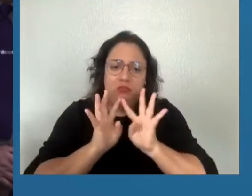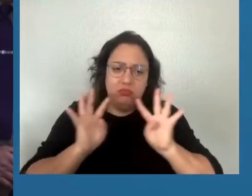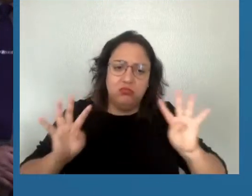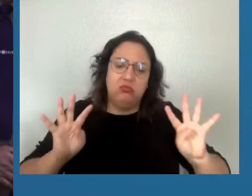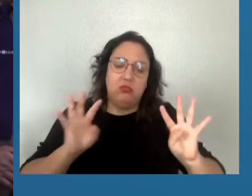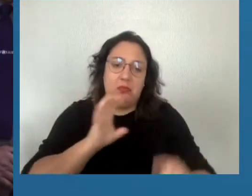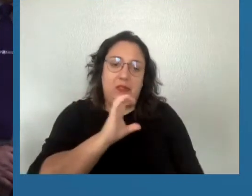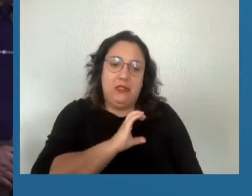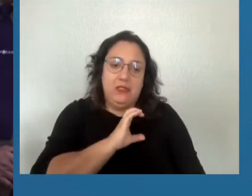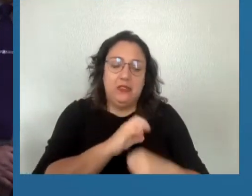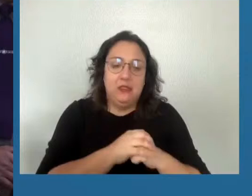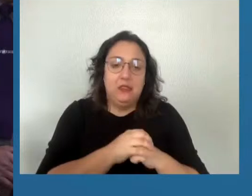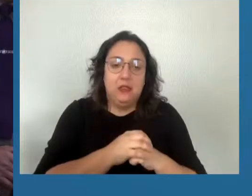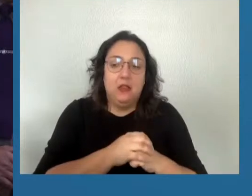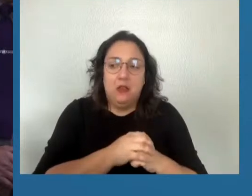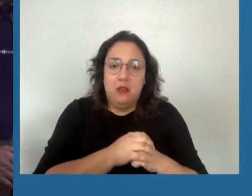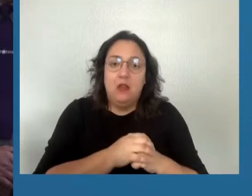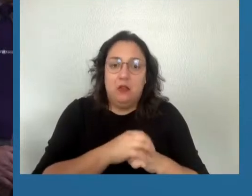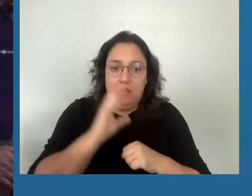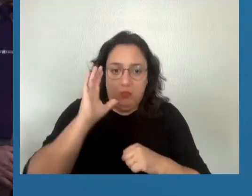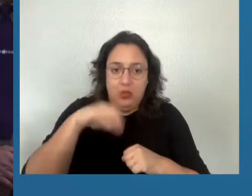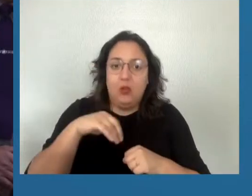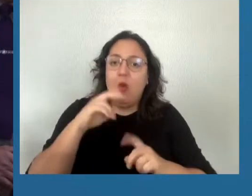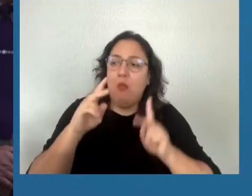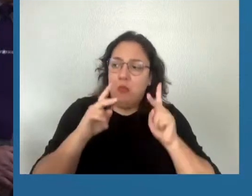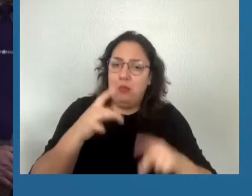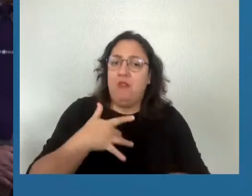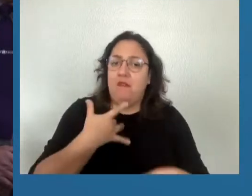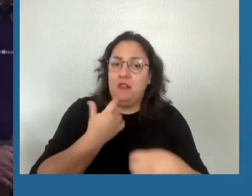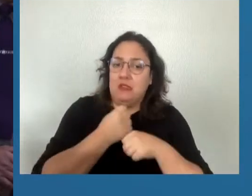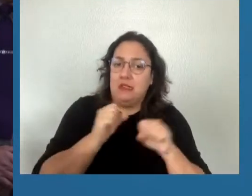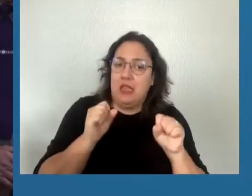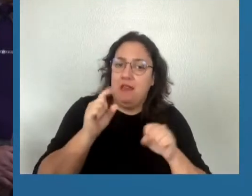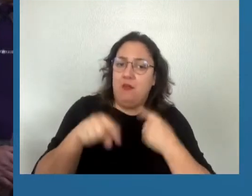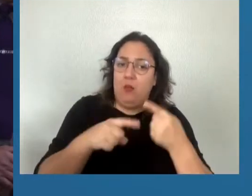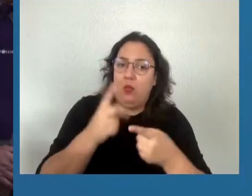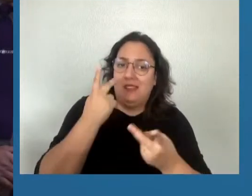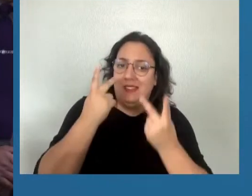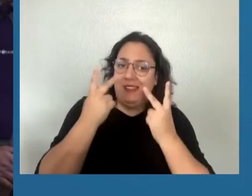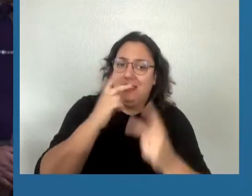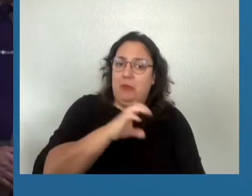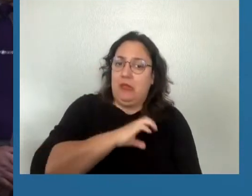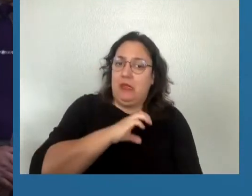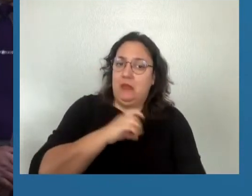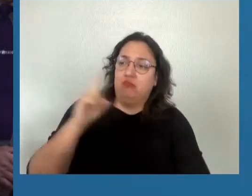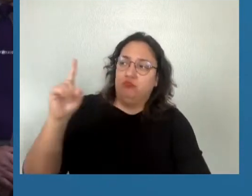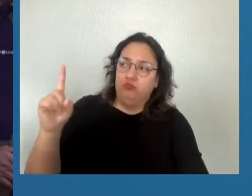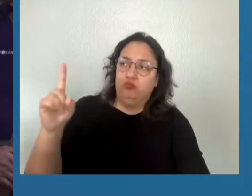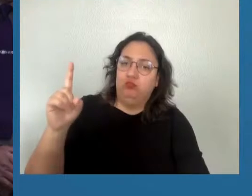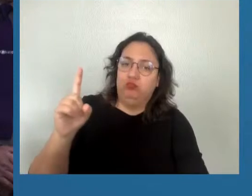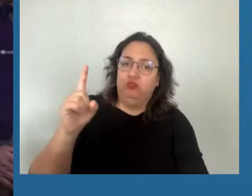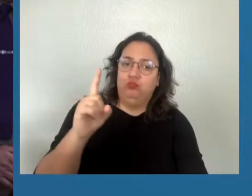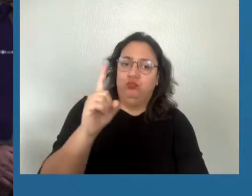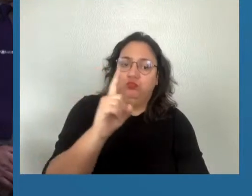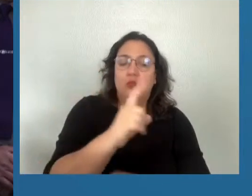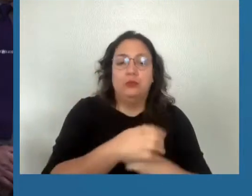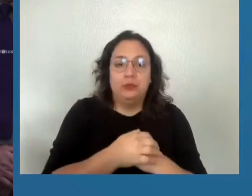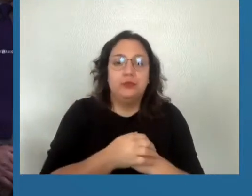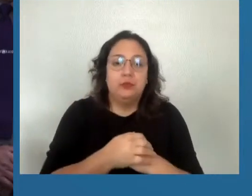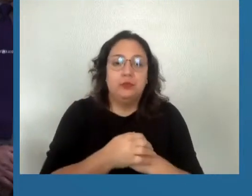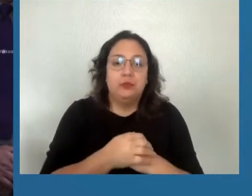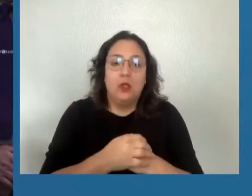they're walking down a block. It gives people a sense of confidence, a sense of security. So we'll assist with